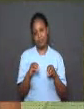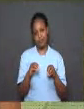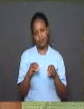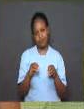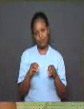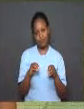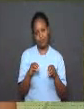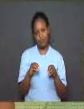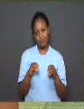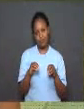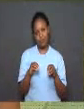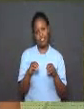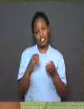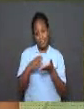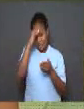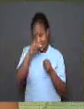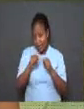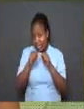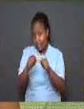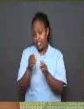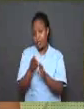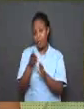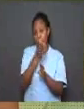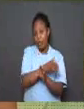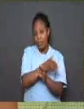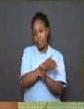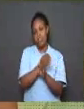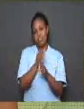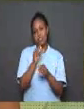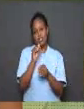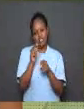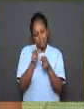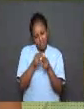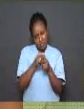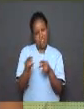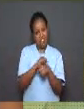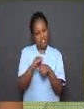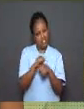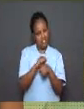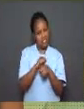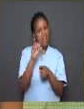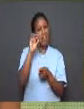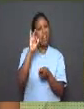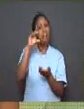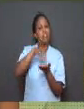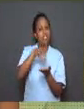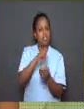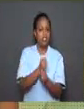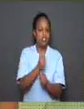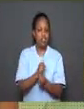Students, before we continue with our lesson, let us do a short exercise for review.